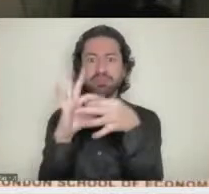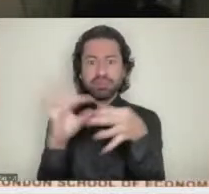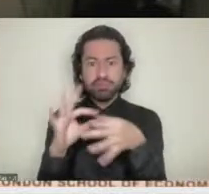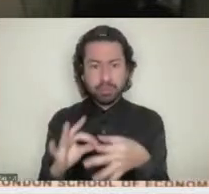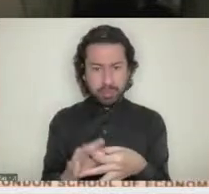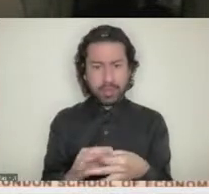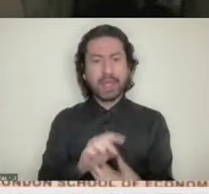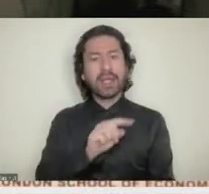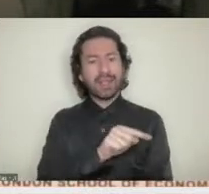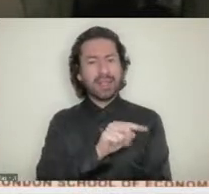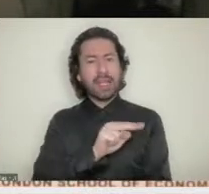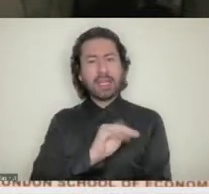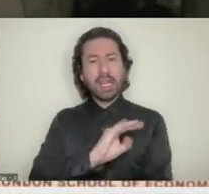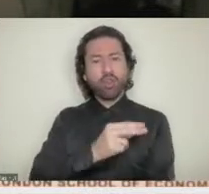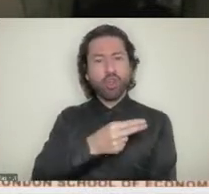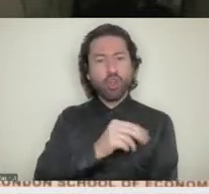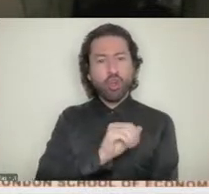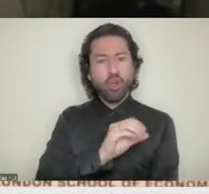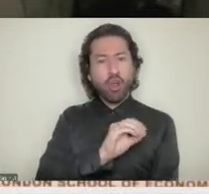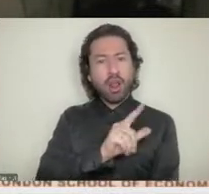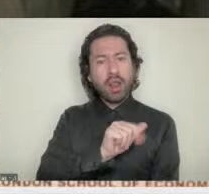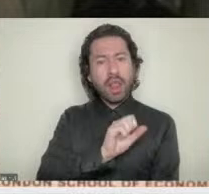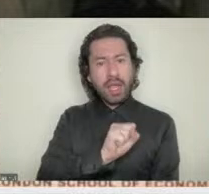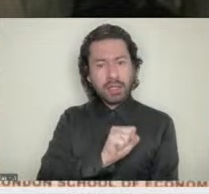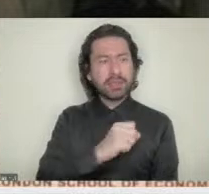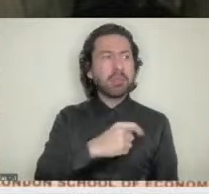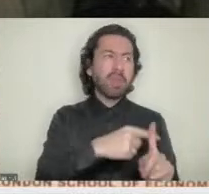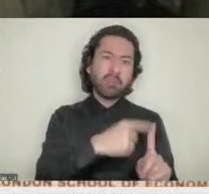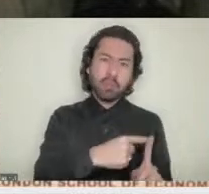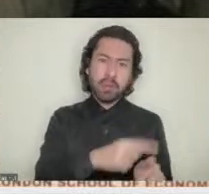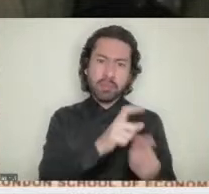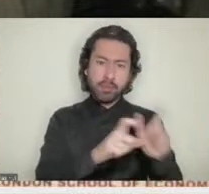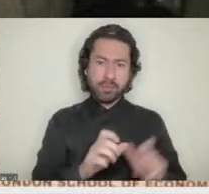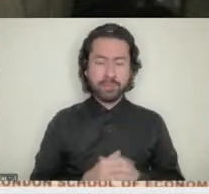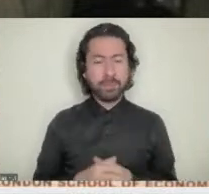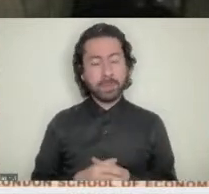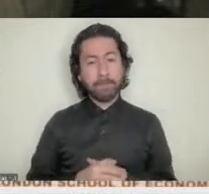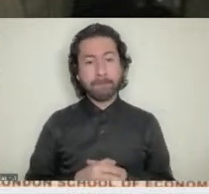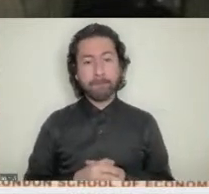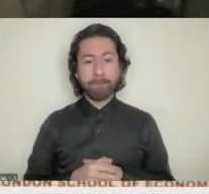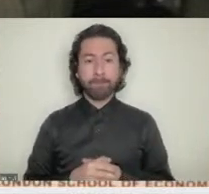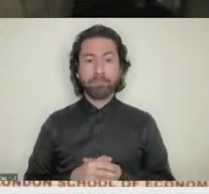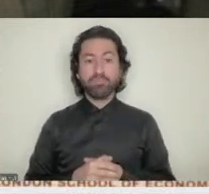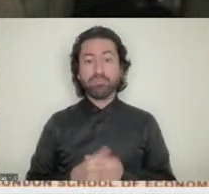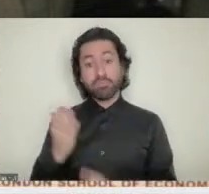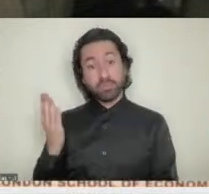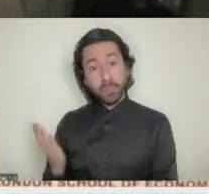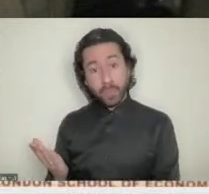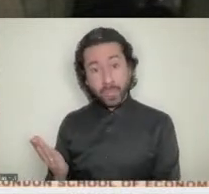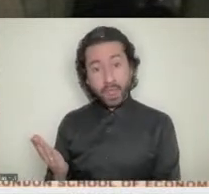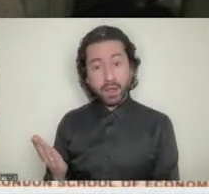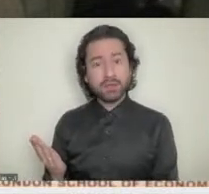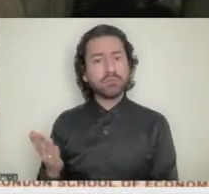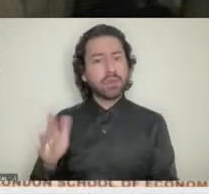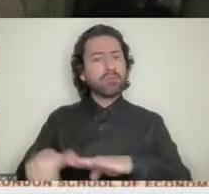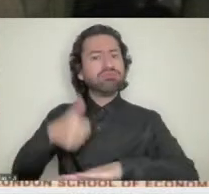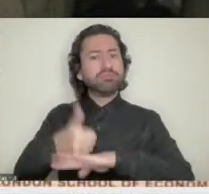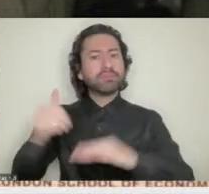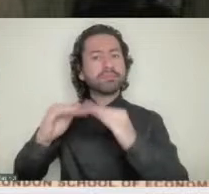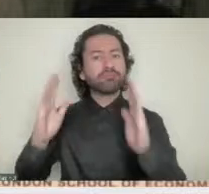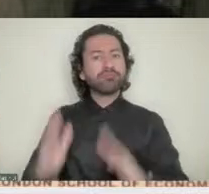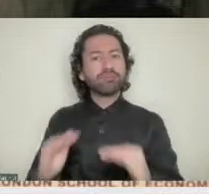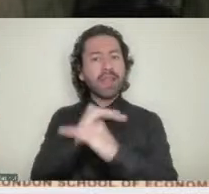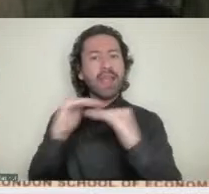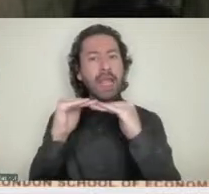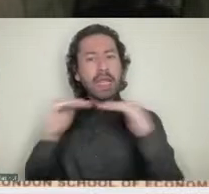with our other speaker, Nicolas Barr, and topics mentioned by other speakers yesterday.